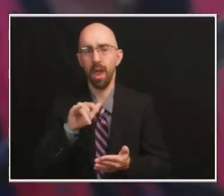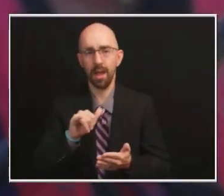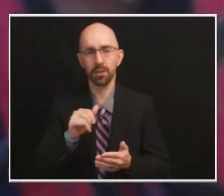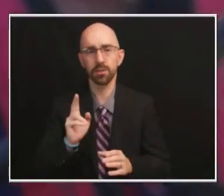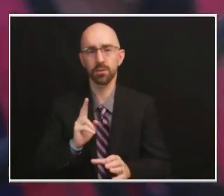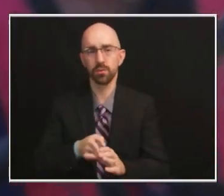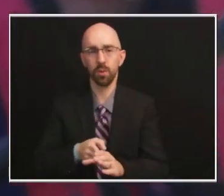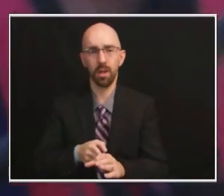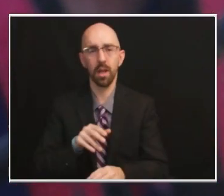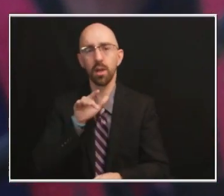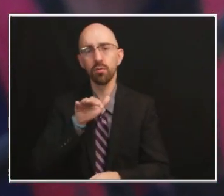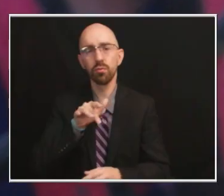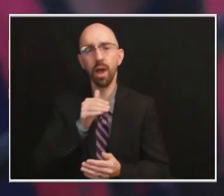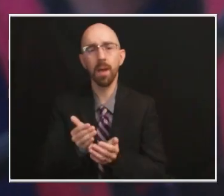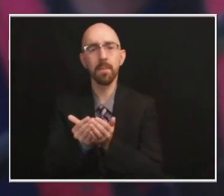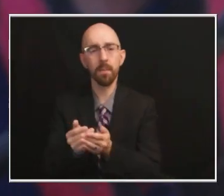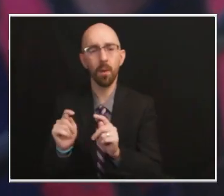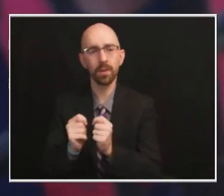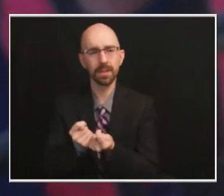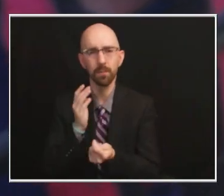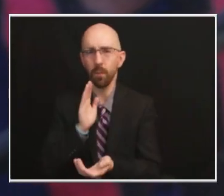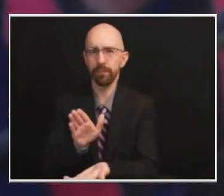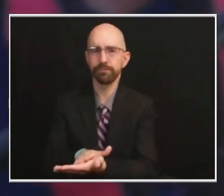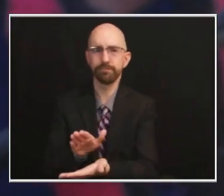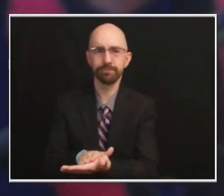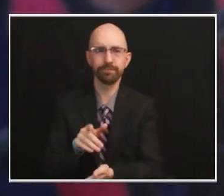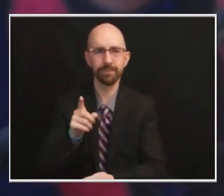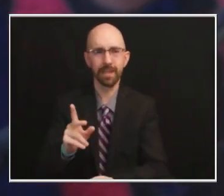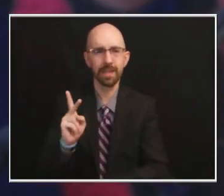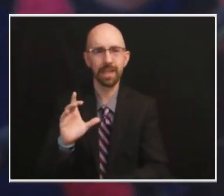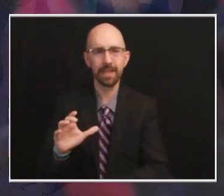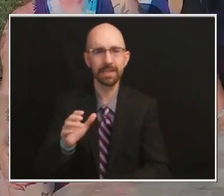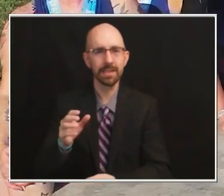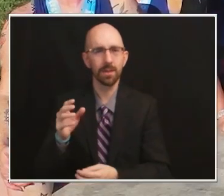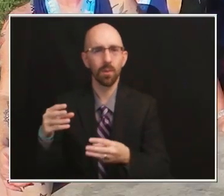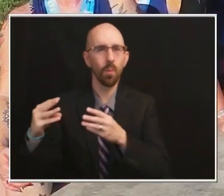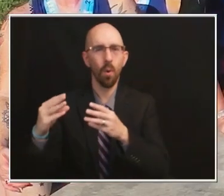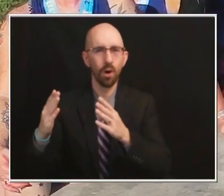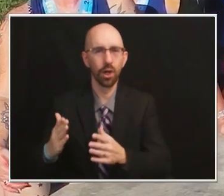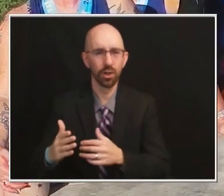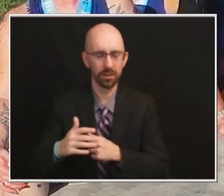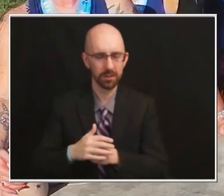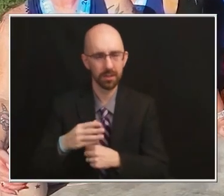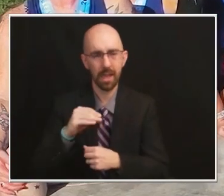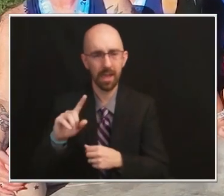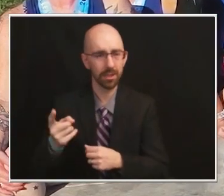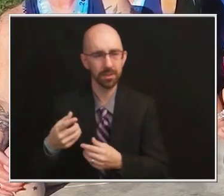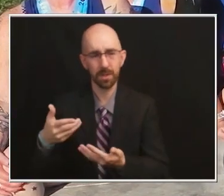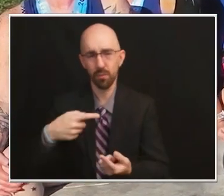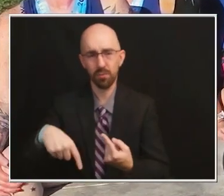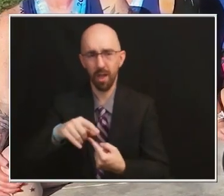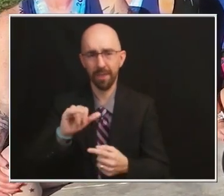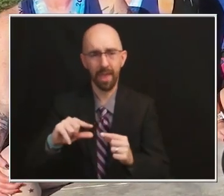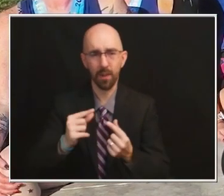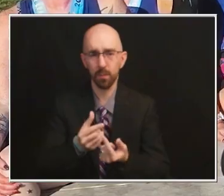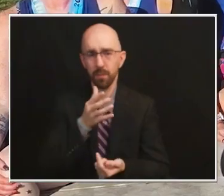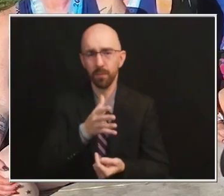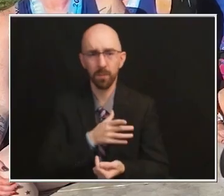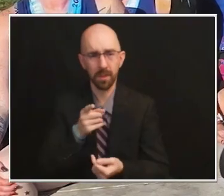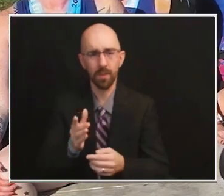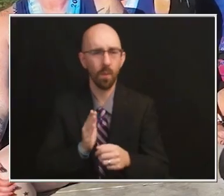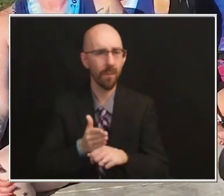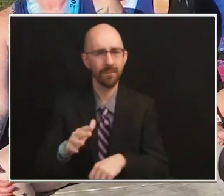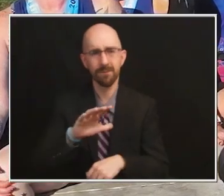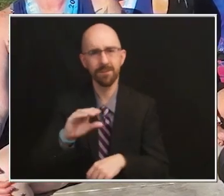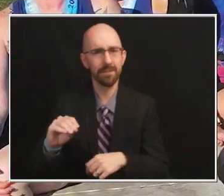Boat team, so I'm going to give a shout out to the KC Pink Warriors. That's awesome. And just being around that group of women, there's over 50 of us.